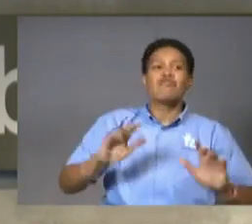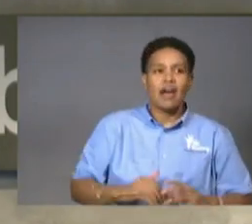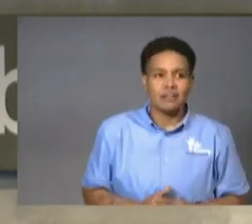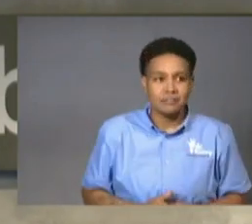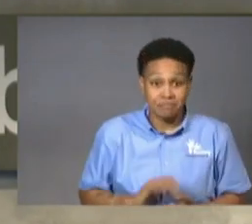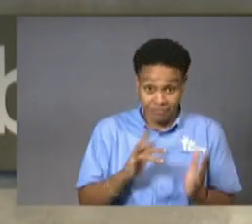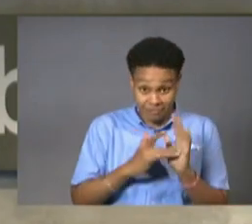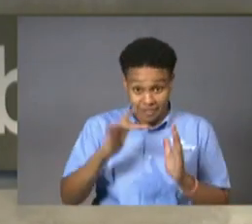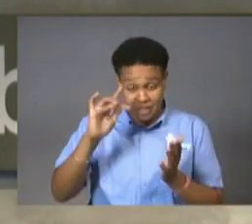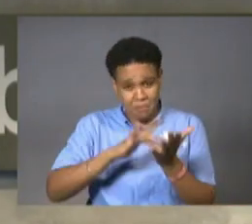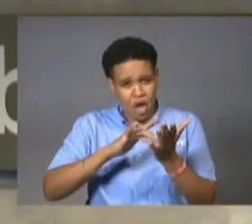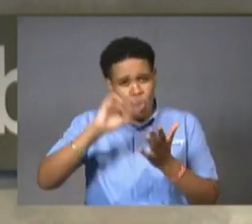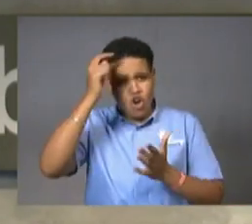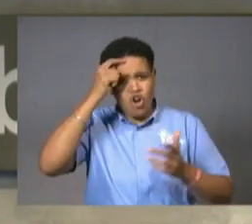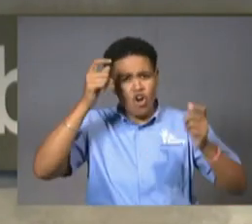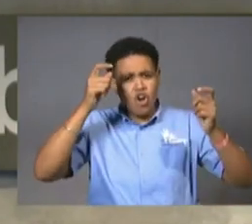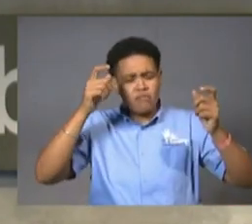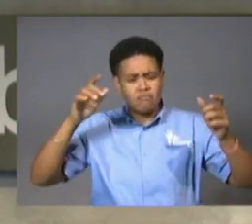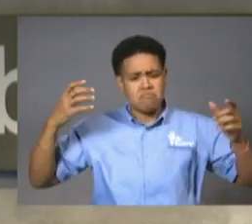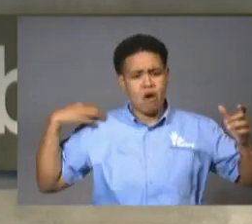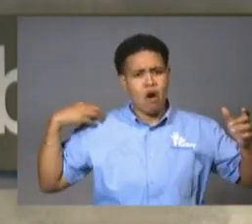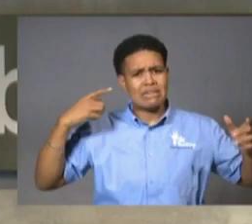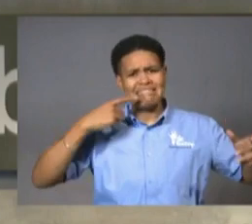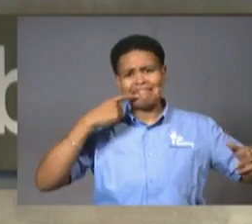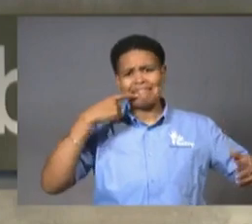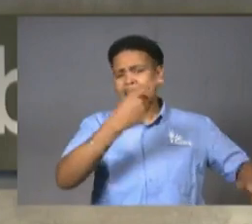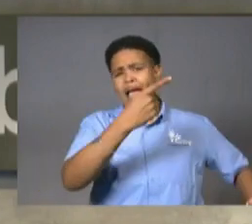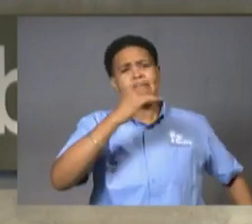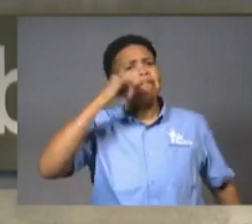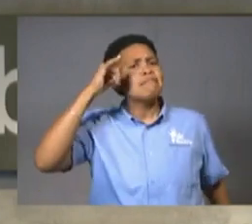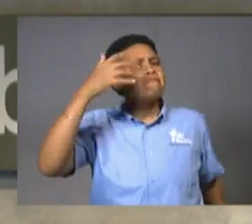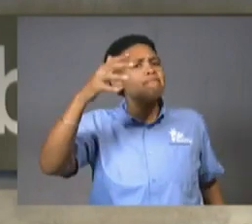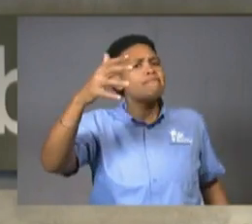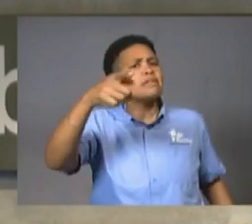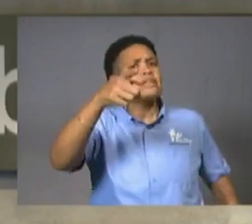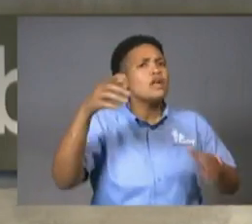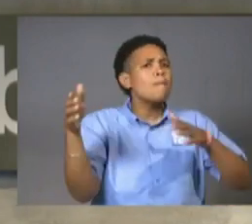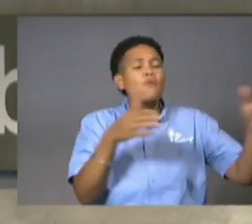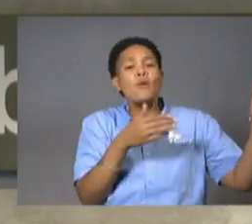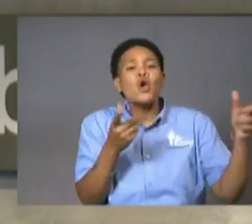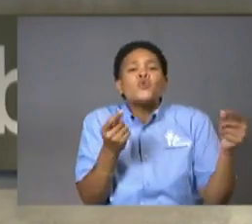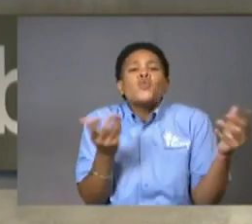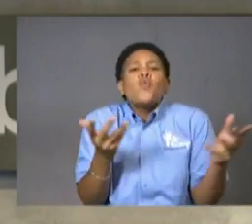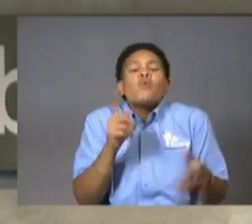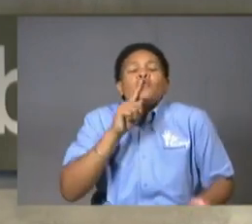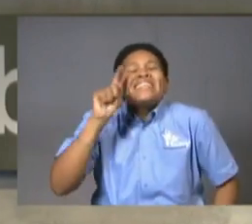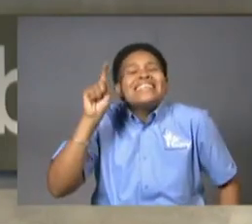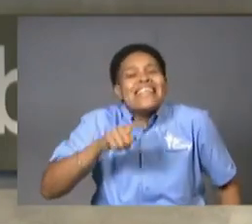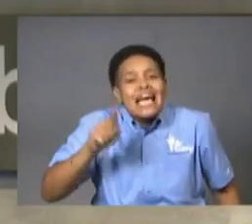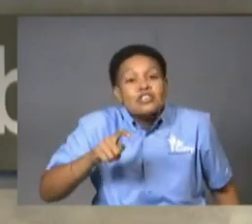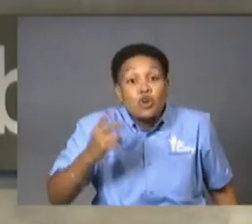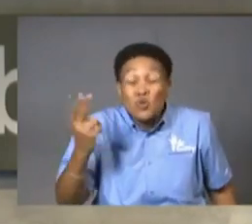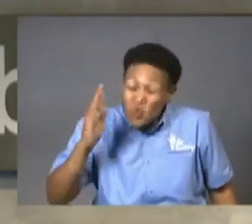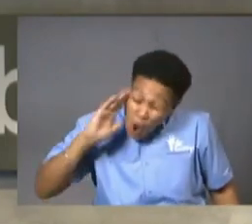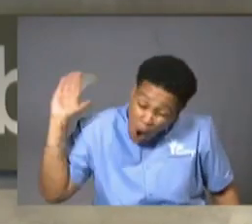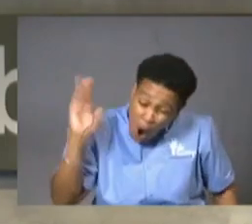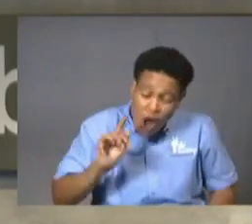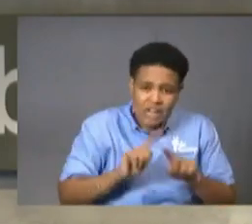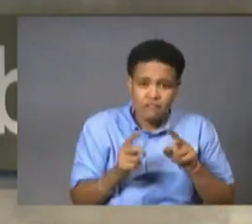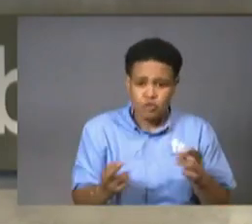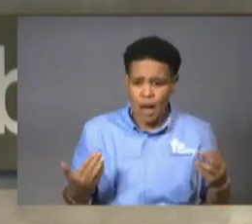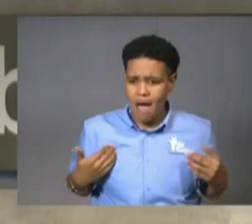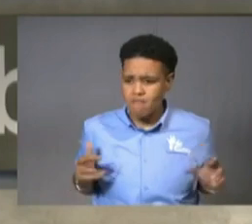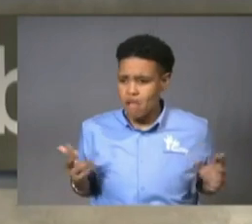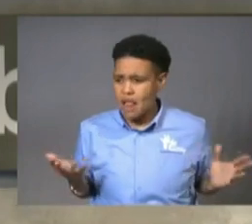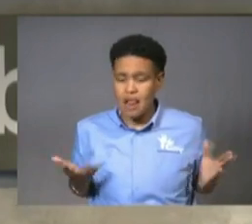made it clear yesterday that he is prepared to do what is necessary using all the resources available to him,